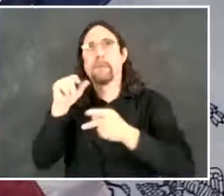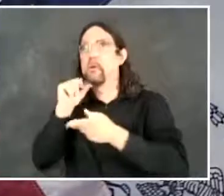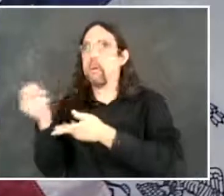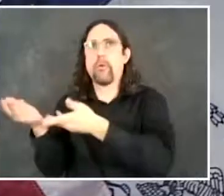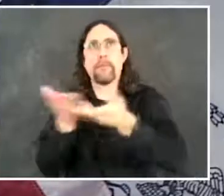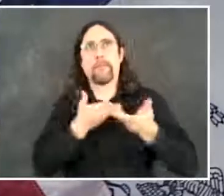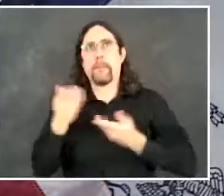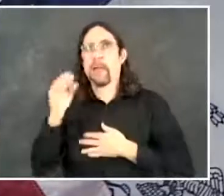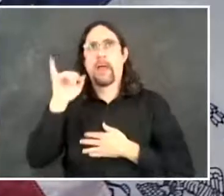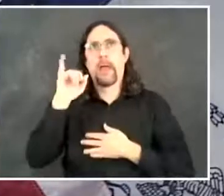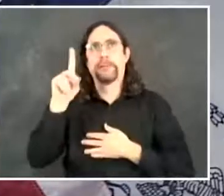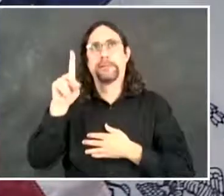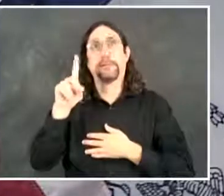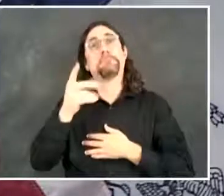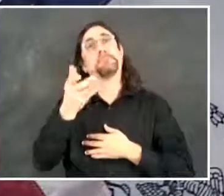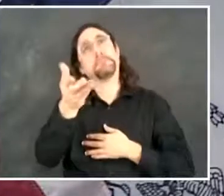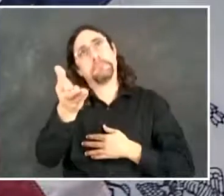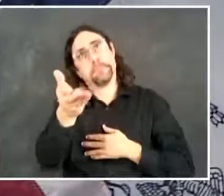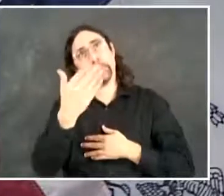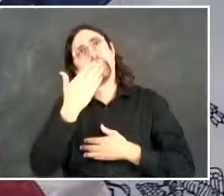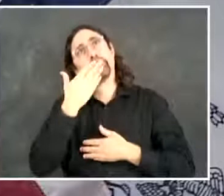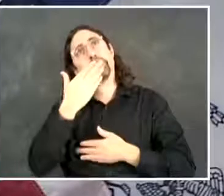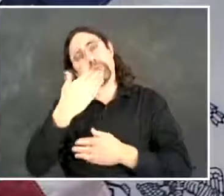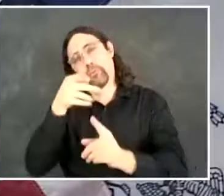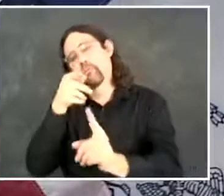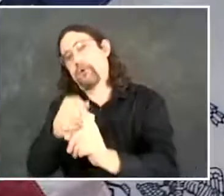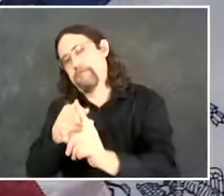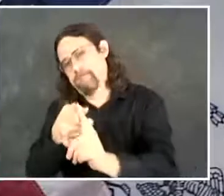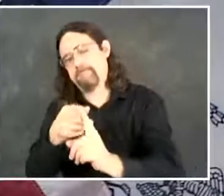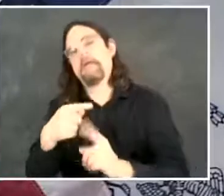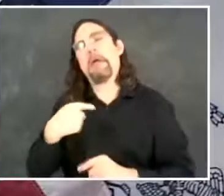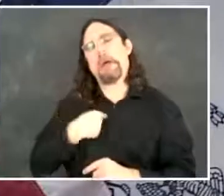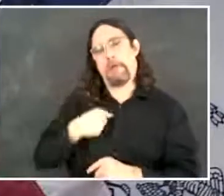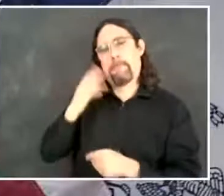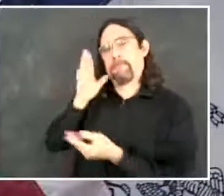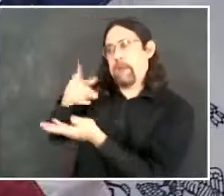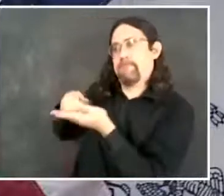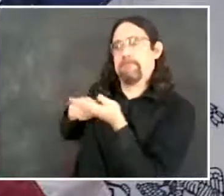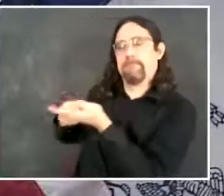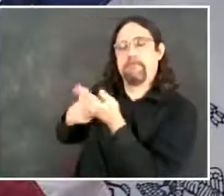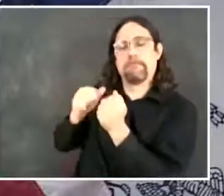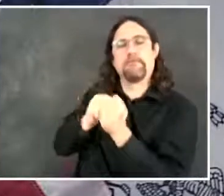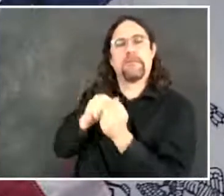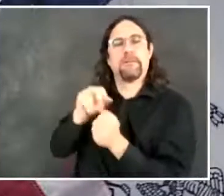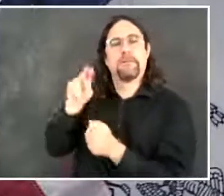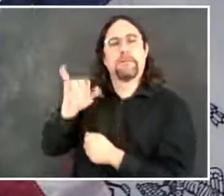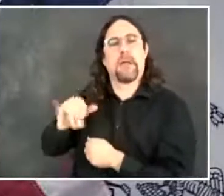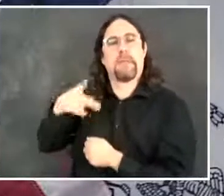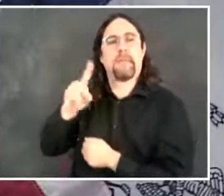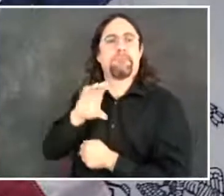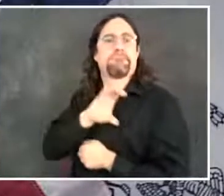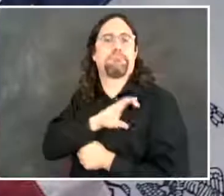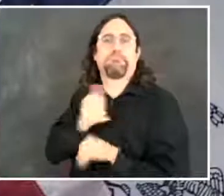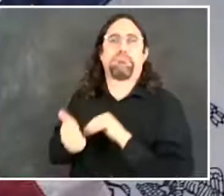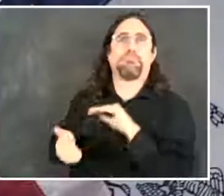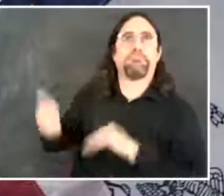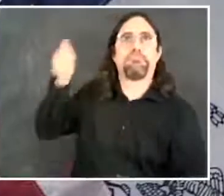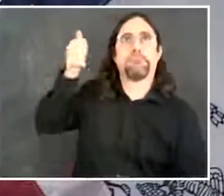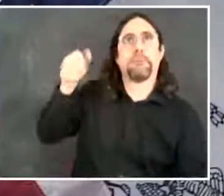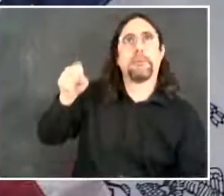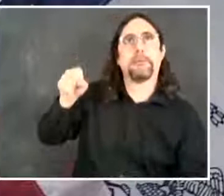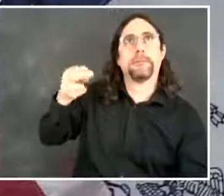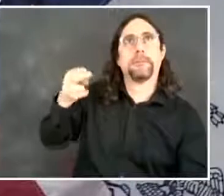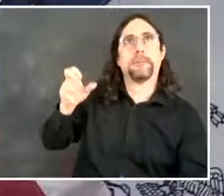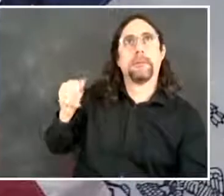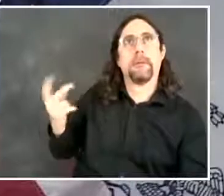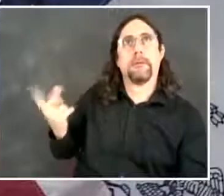on Shabbos, I really do. But that will not be a reason why we won't enforce. So I think the smart thing for everyone to do, and a lot of the